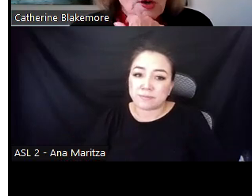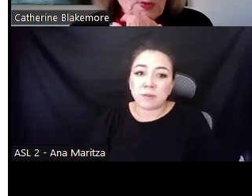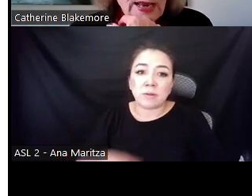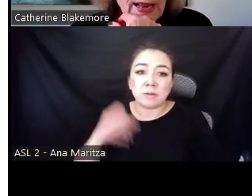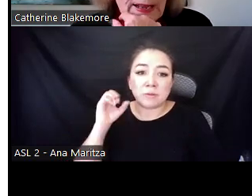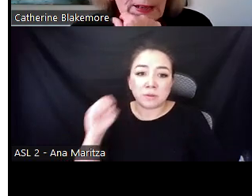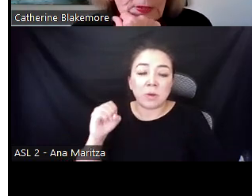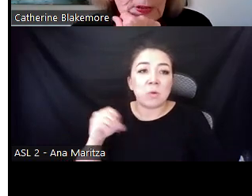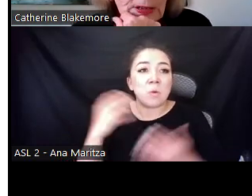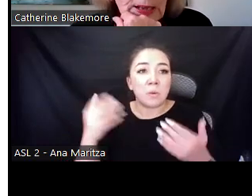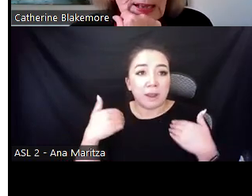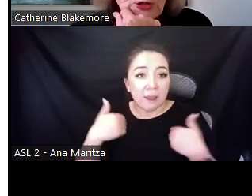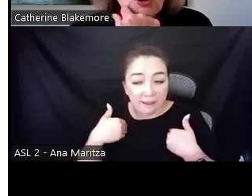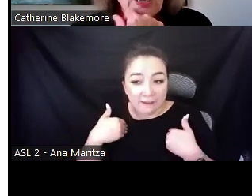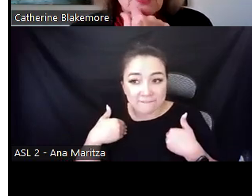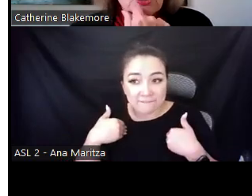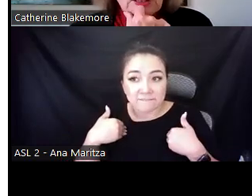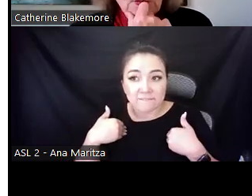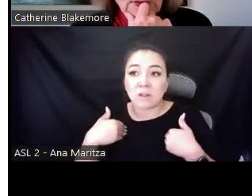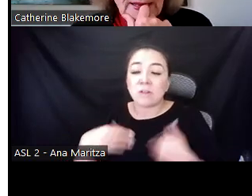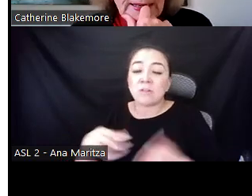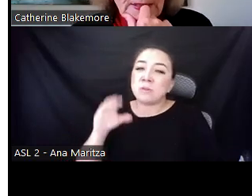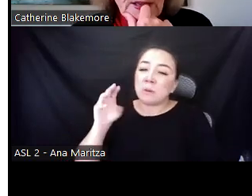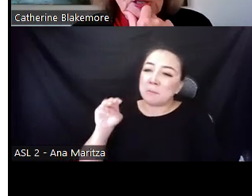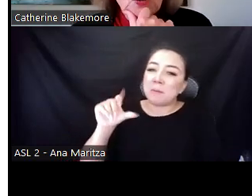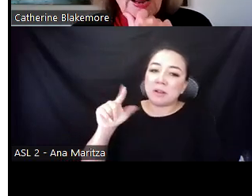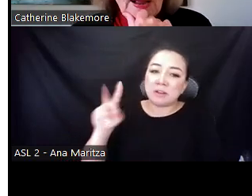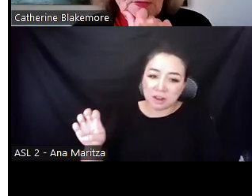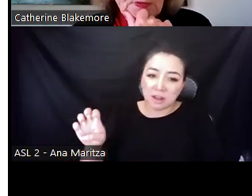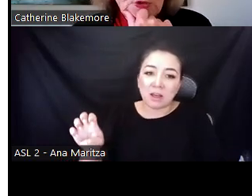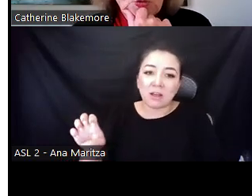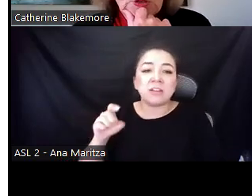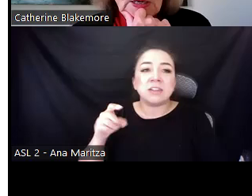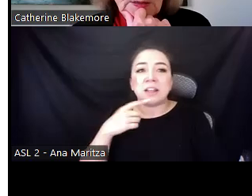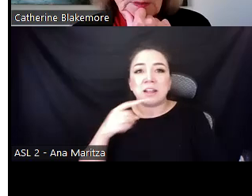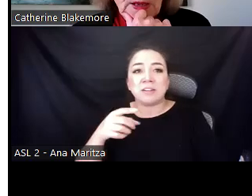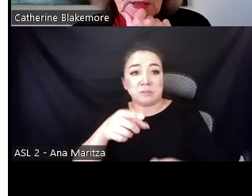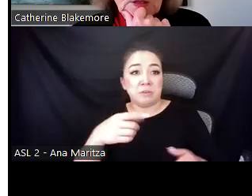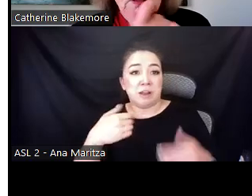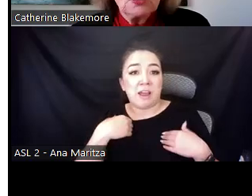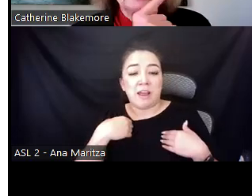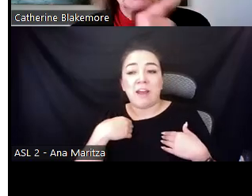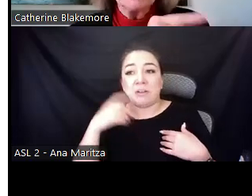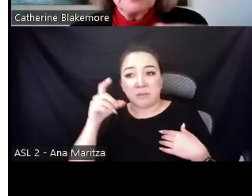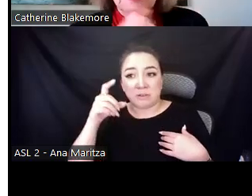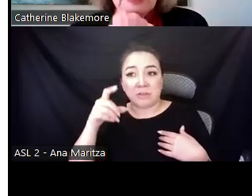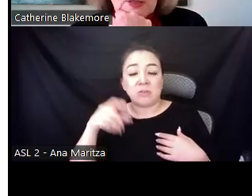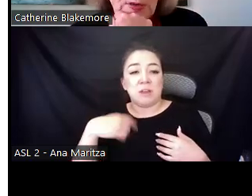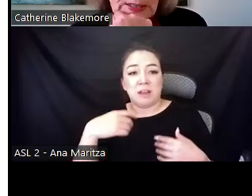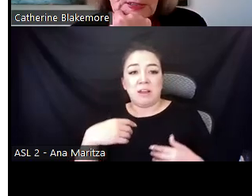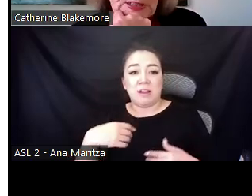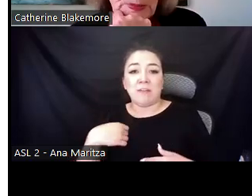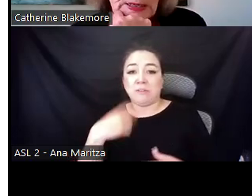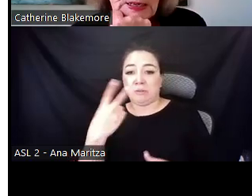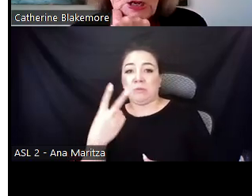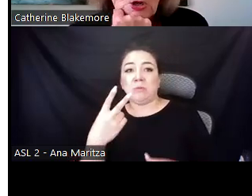So what we have, so you Michelle is flagging that you have you got 2 documents in